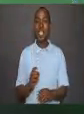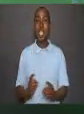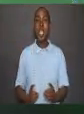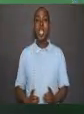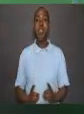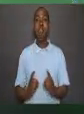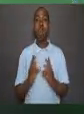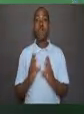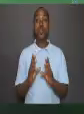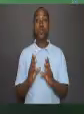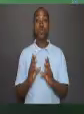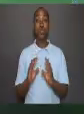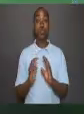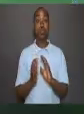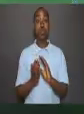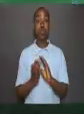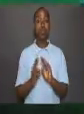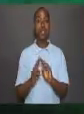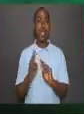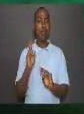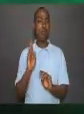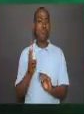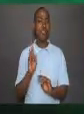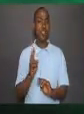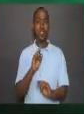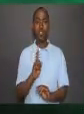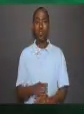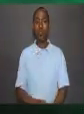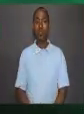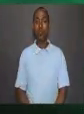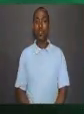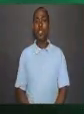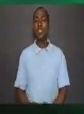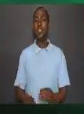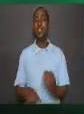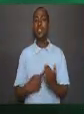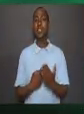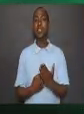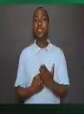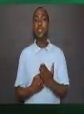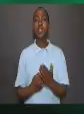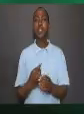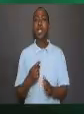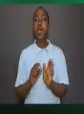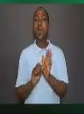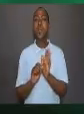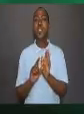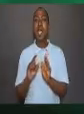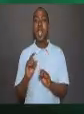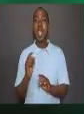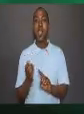take place more rapidly. Let us use the example of